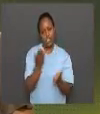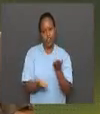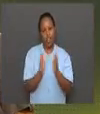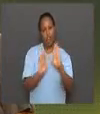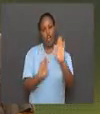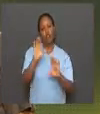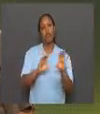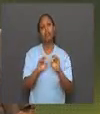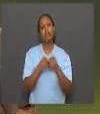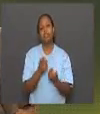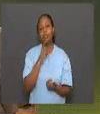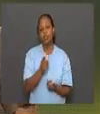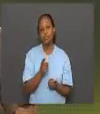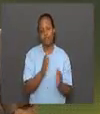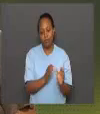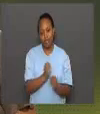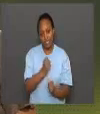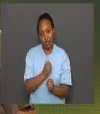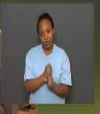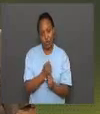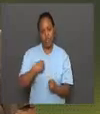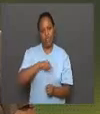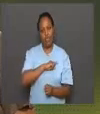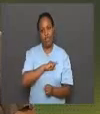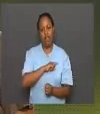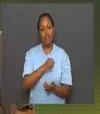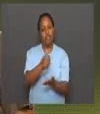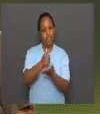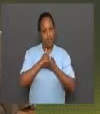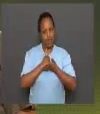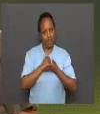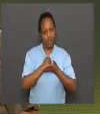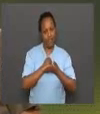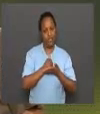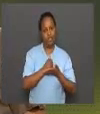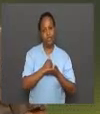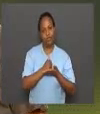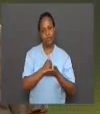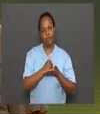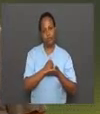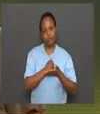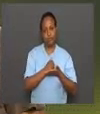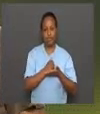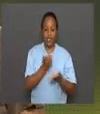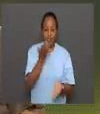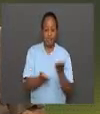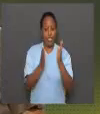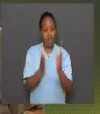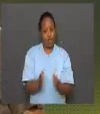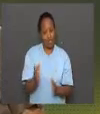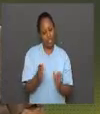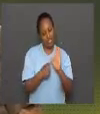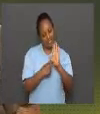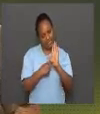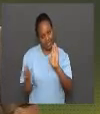Understanding how laws are made helps us to judge whether or not they are fair,